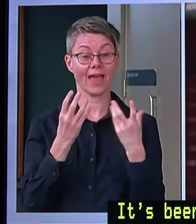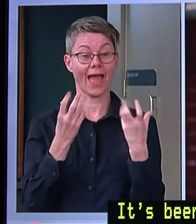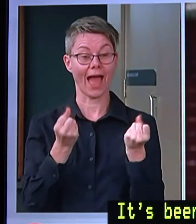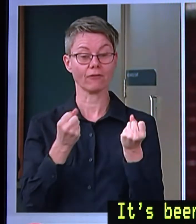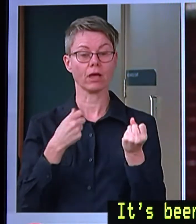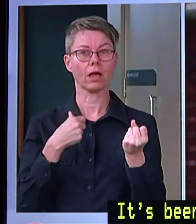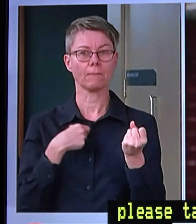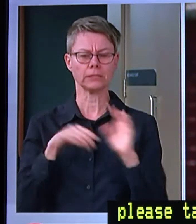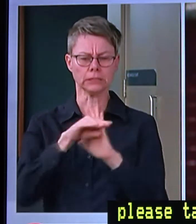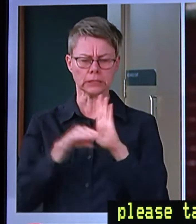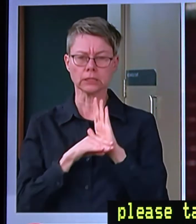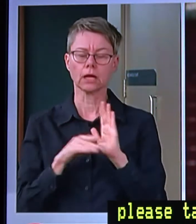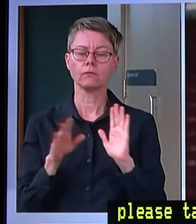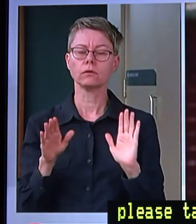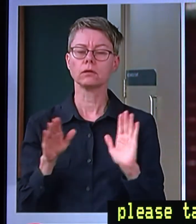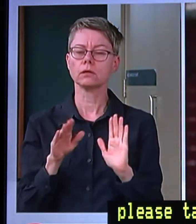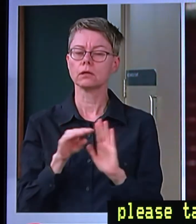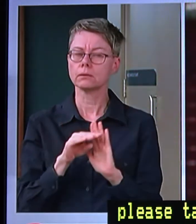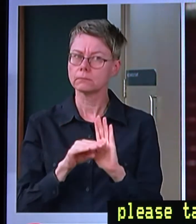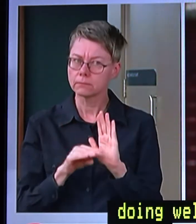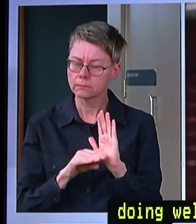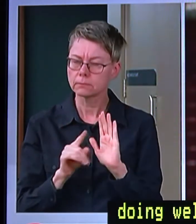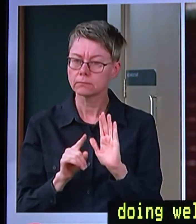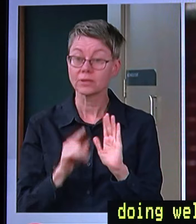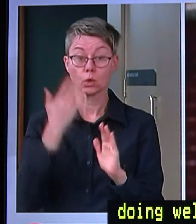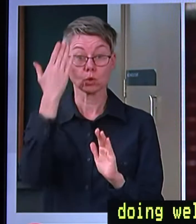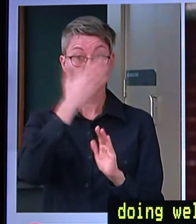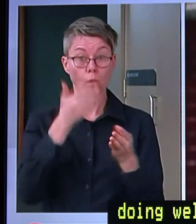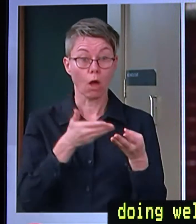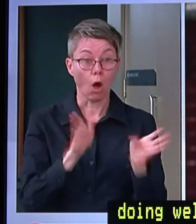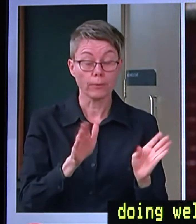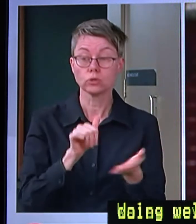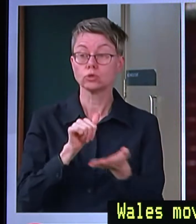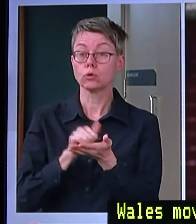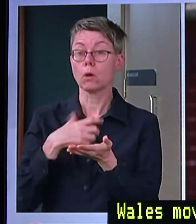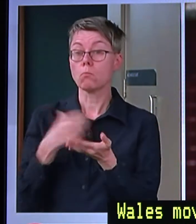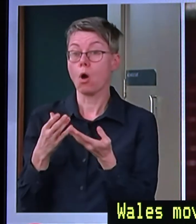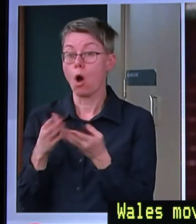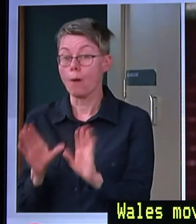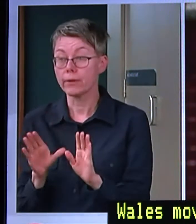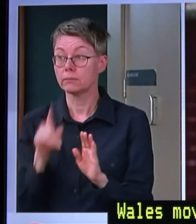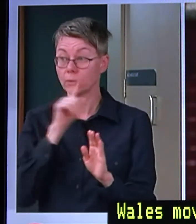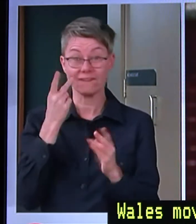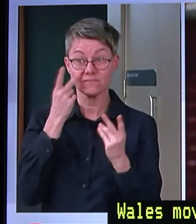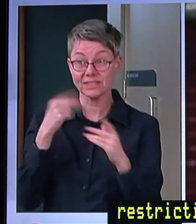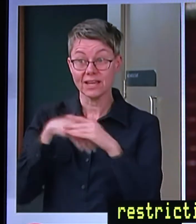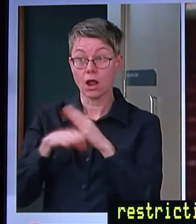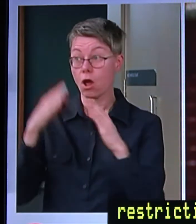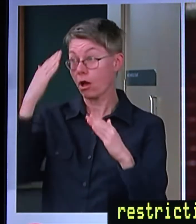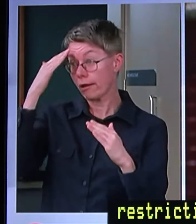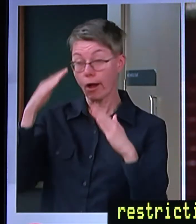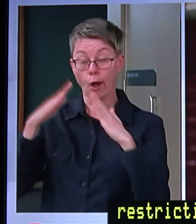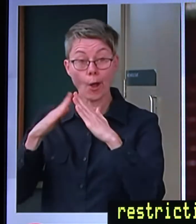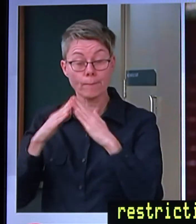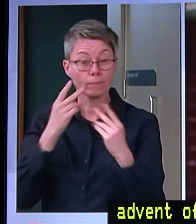moving towards easing restrictions, and certainly with the advent of school, increased retail activity, and now people being able to visit each other in